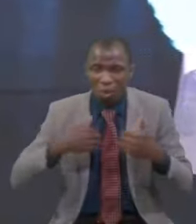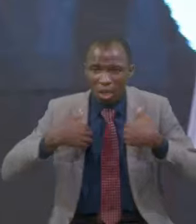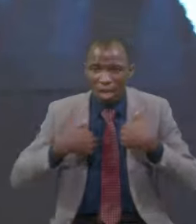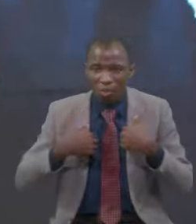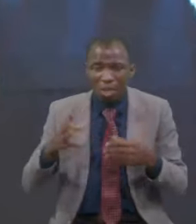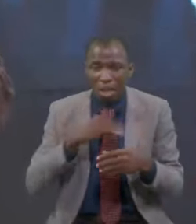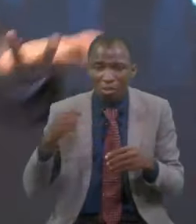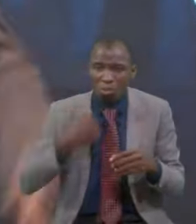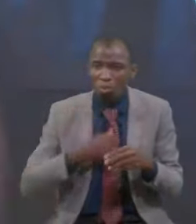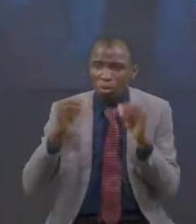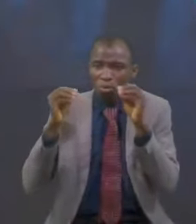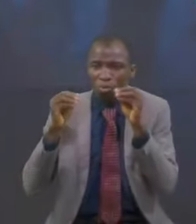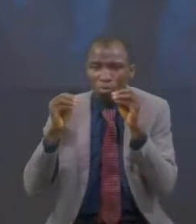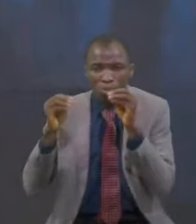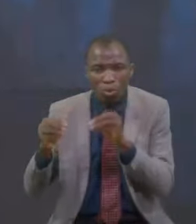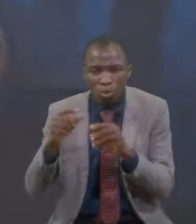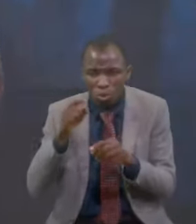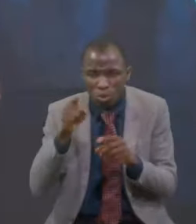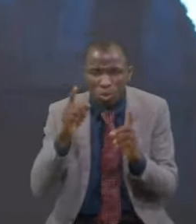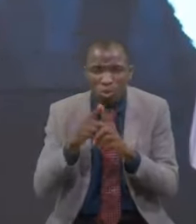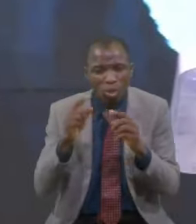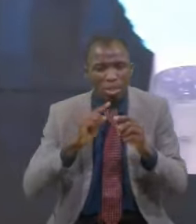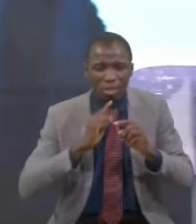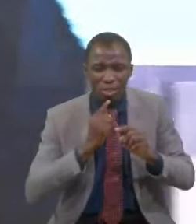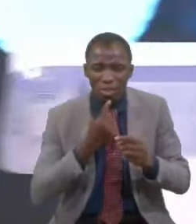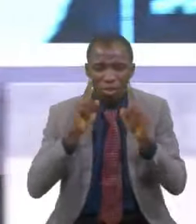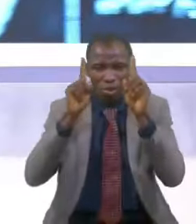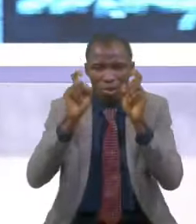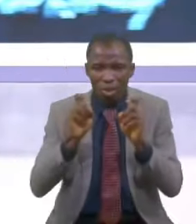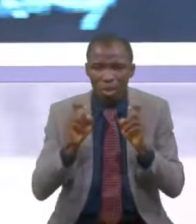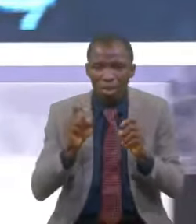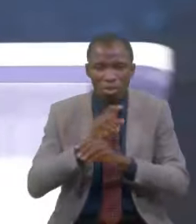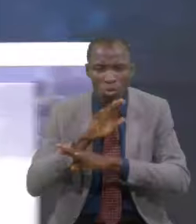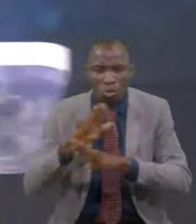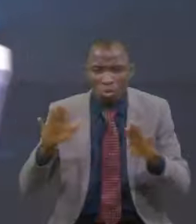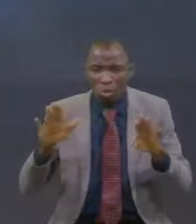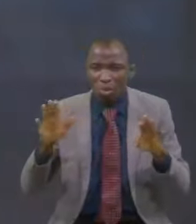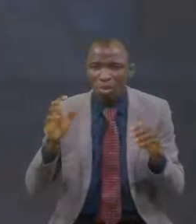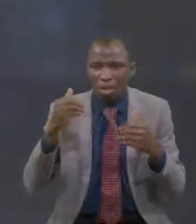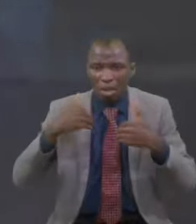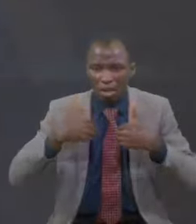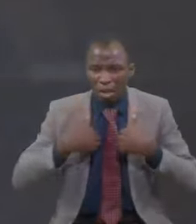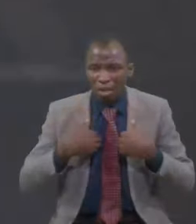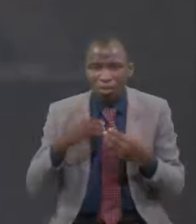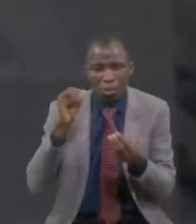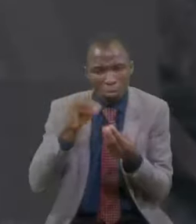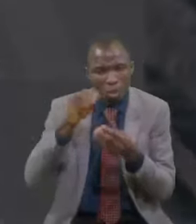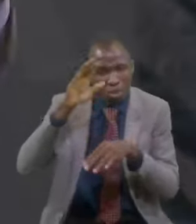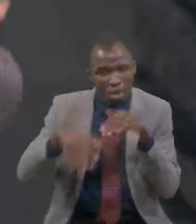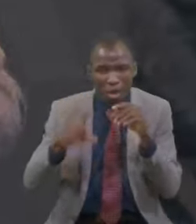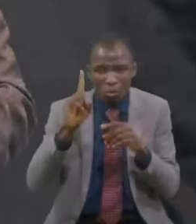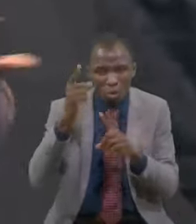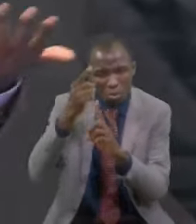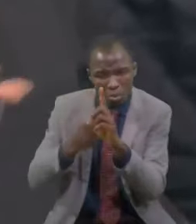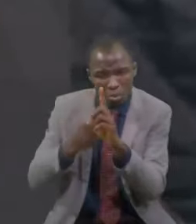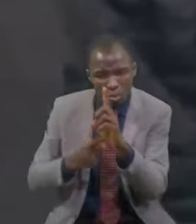a rigorous test, you do not have more than 1 month to live. The